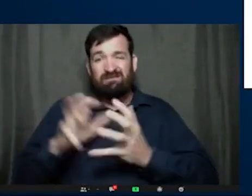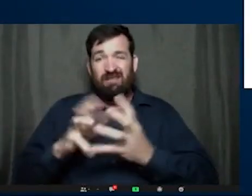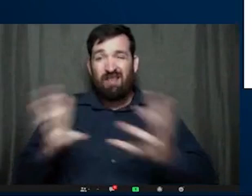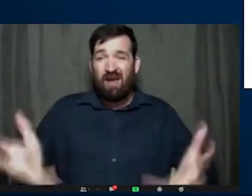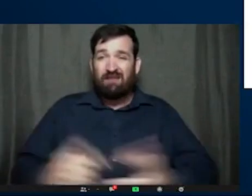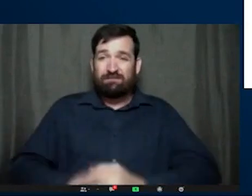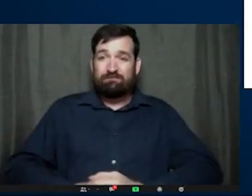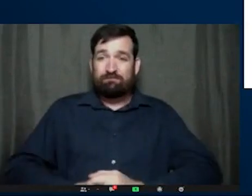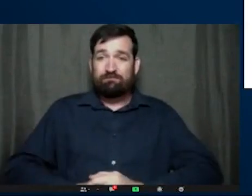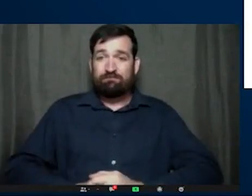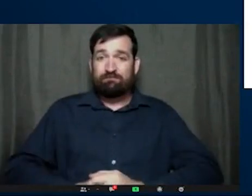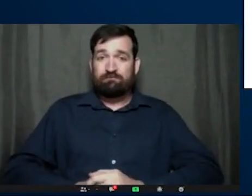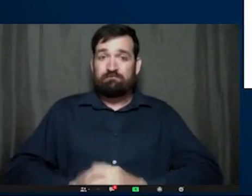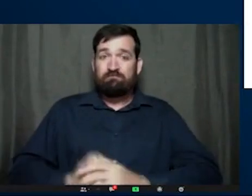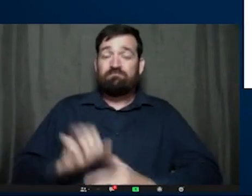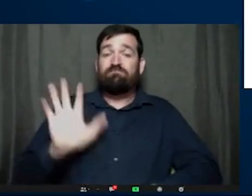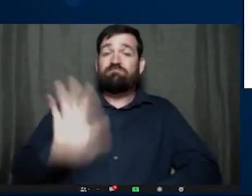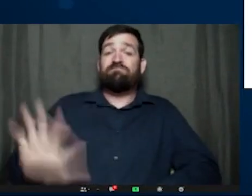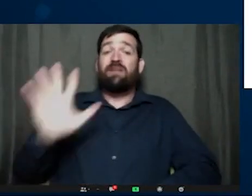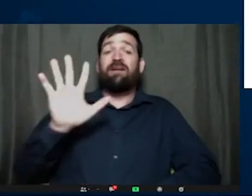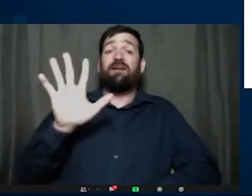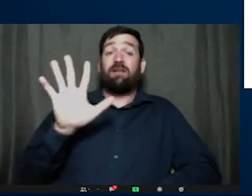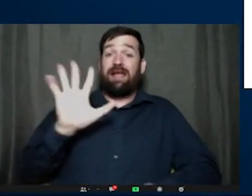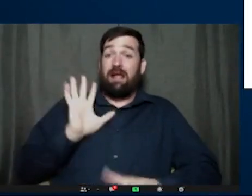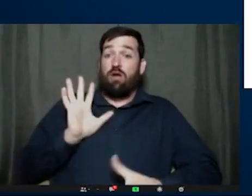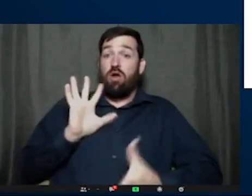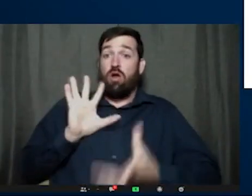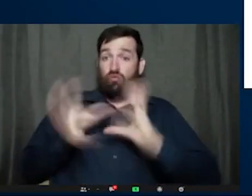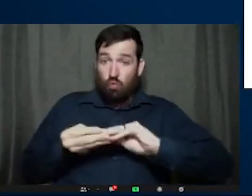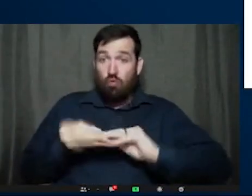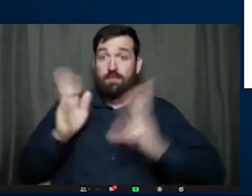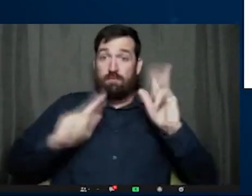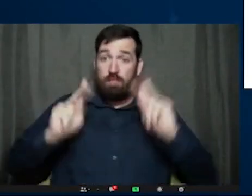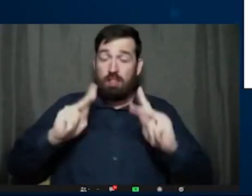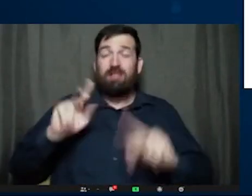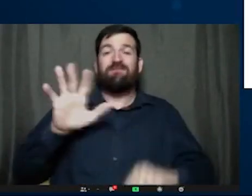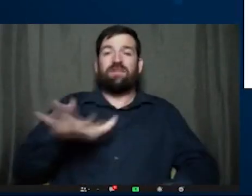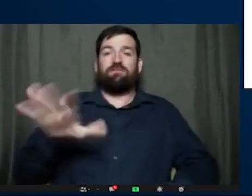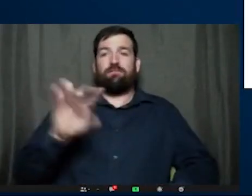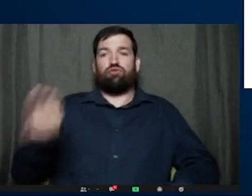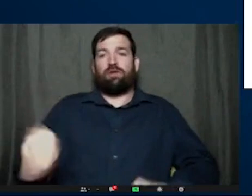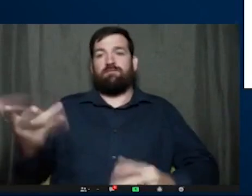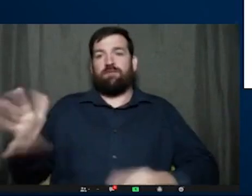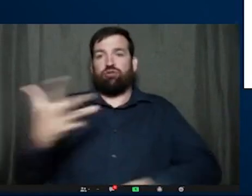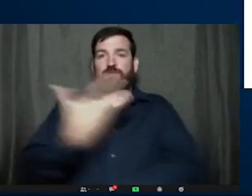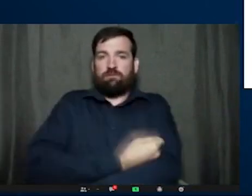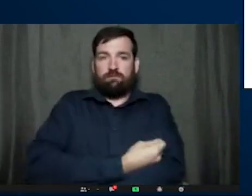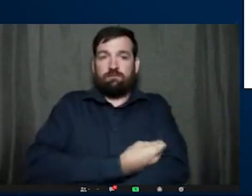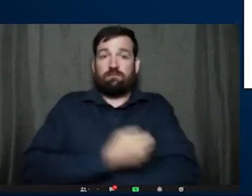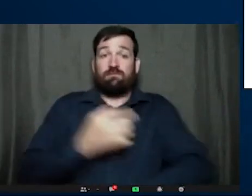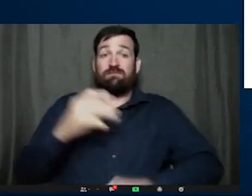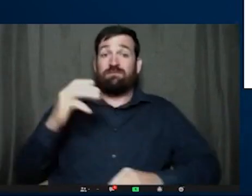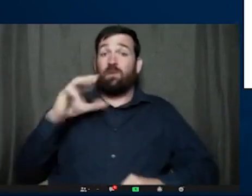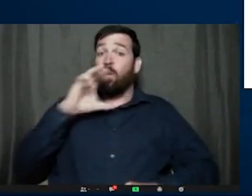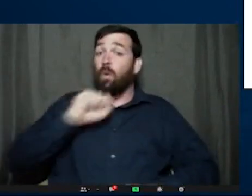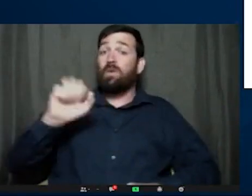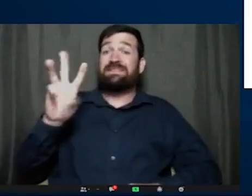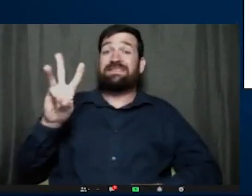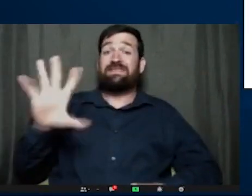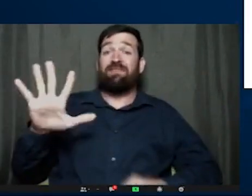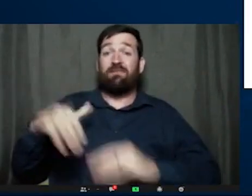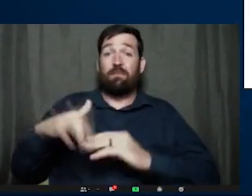about 55% of our total population is fully vaccinated. And thankfully, 85% of adults who are 65 and older are